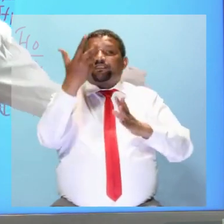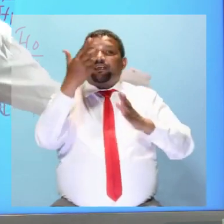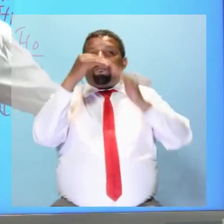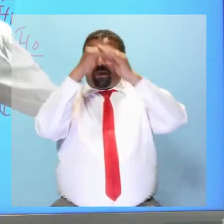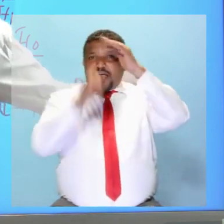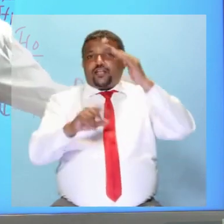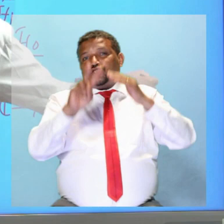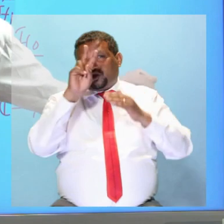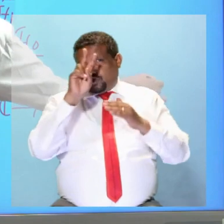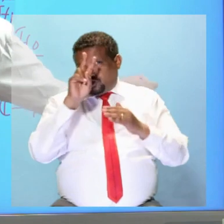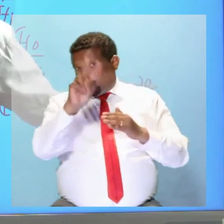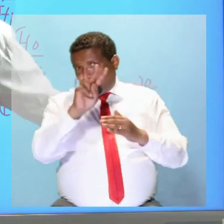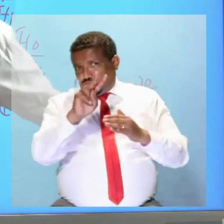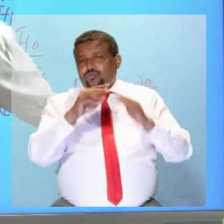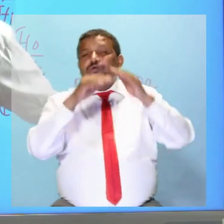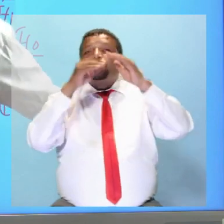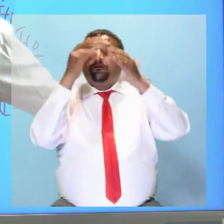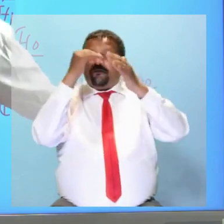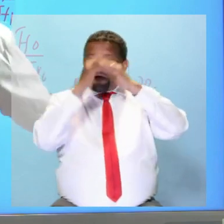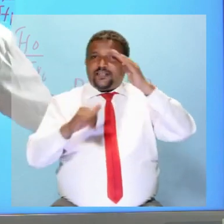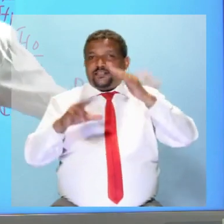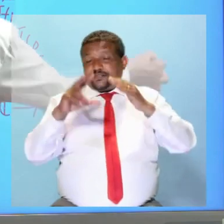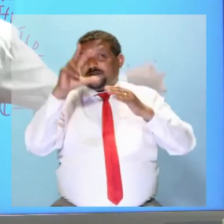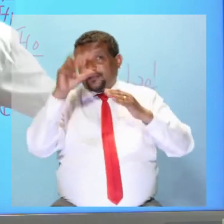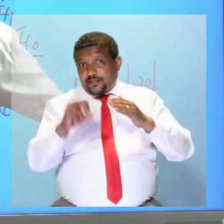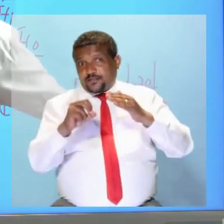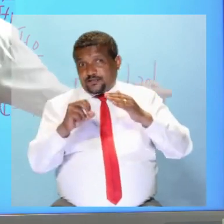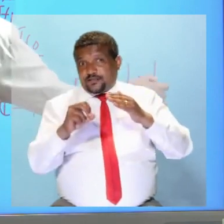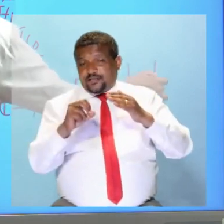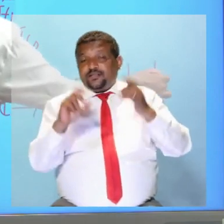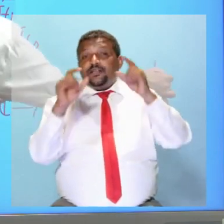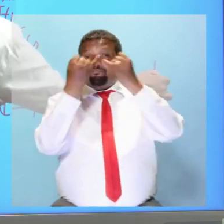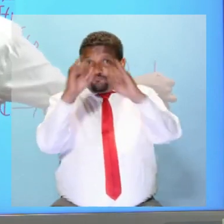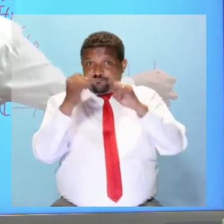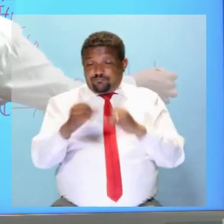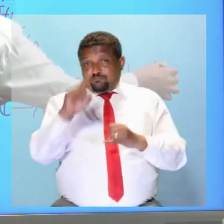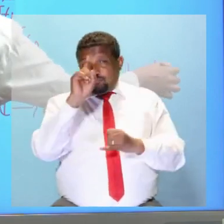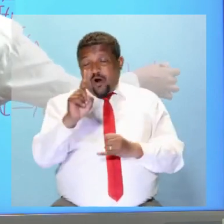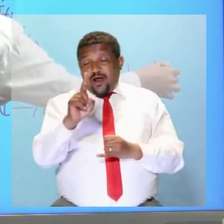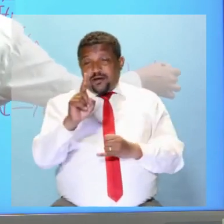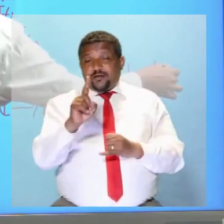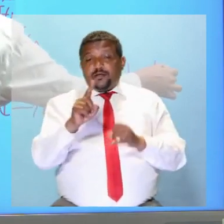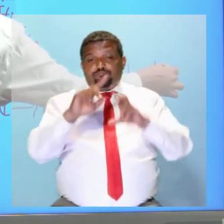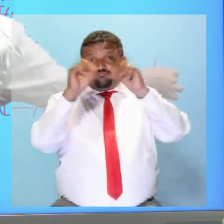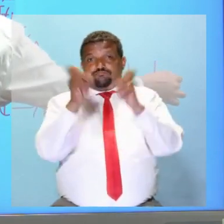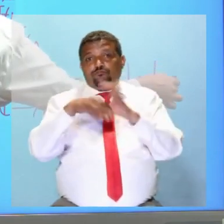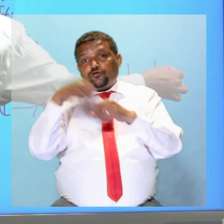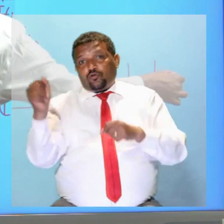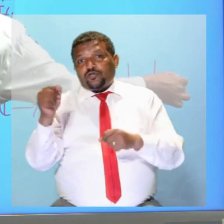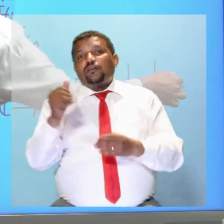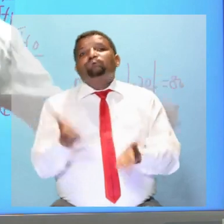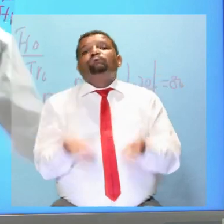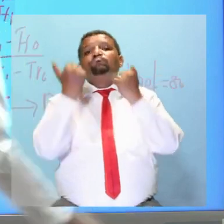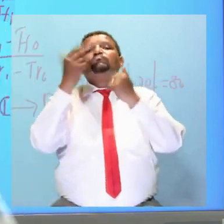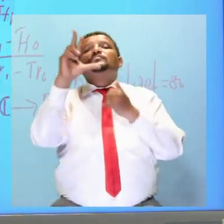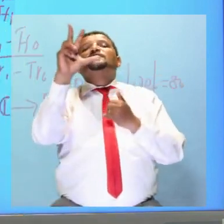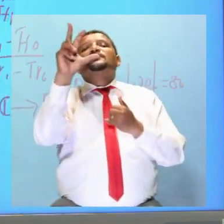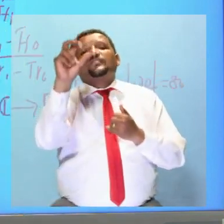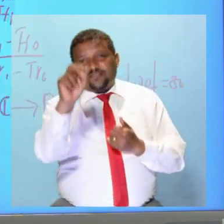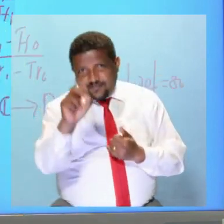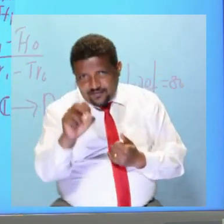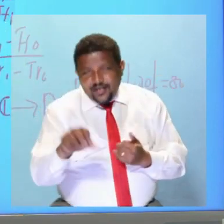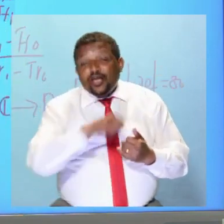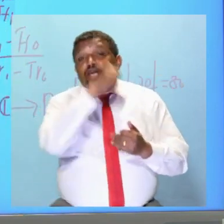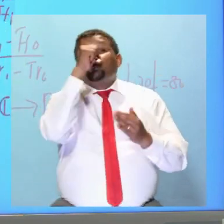is minus 30 divided by 1. When we put it out of absolute value, we left with 30. So